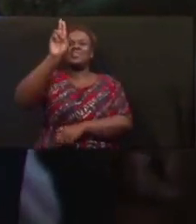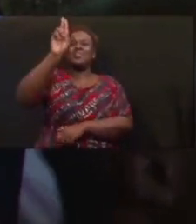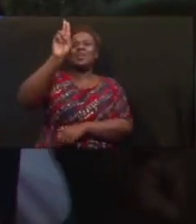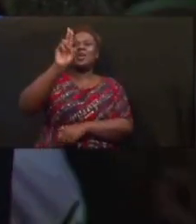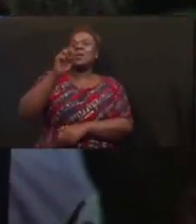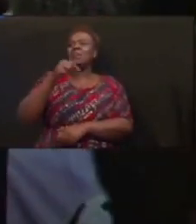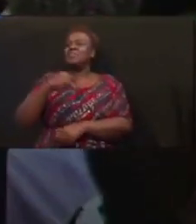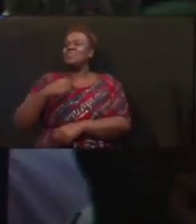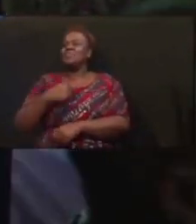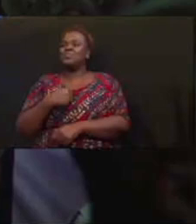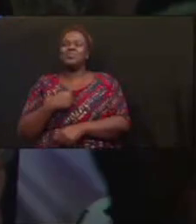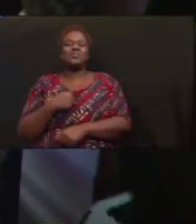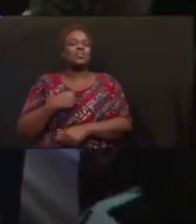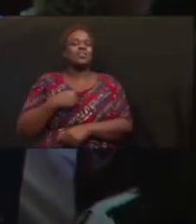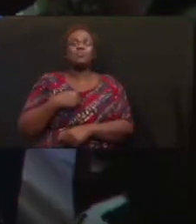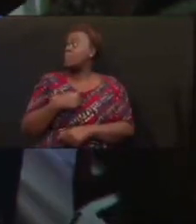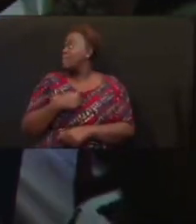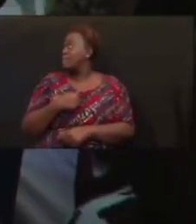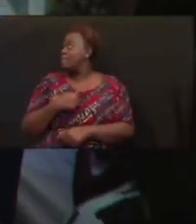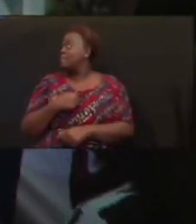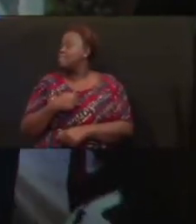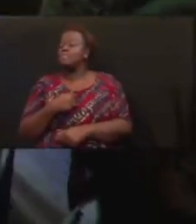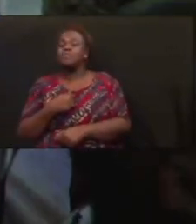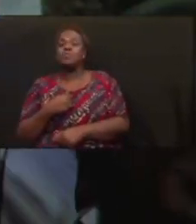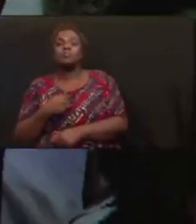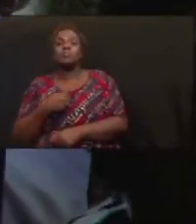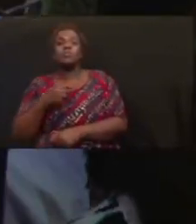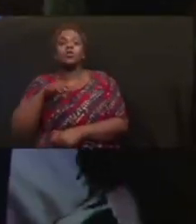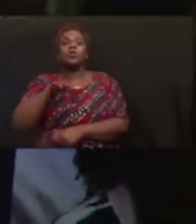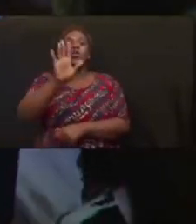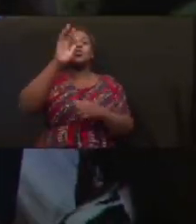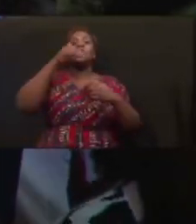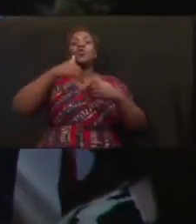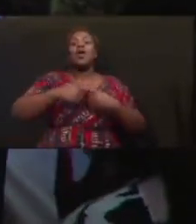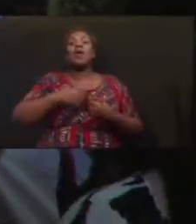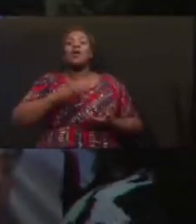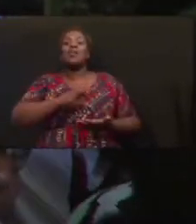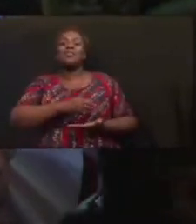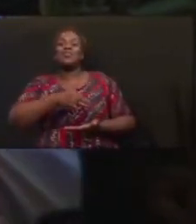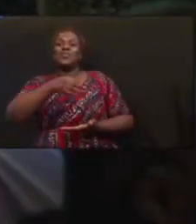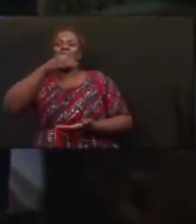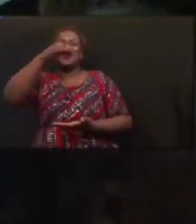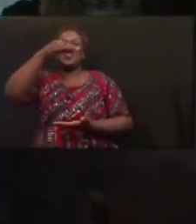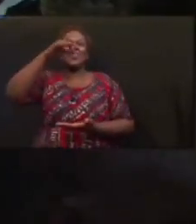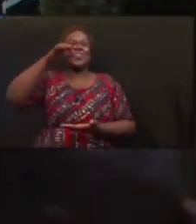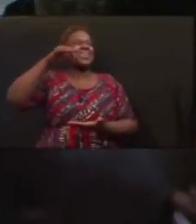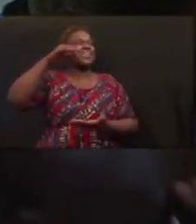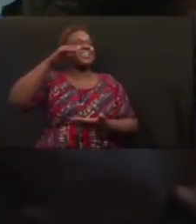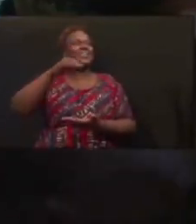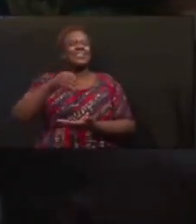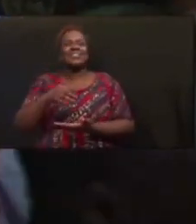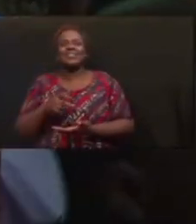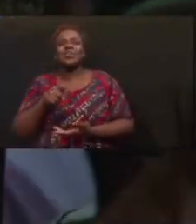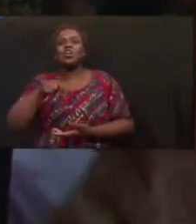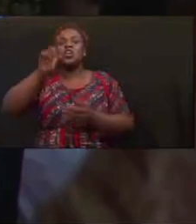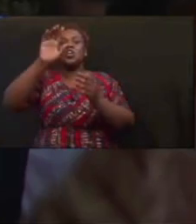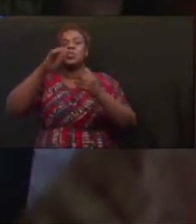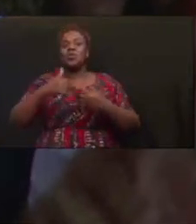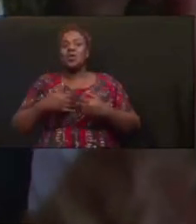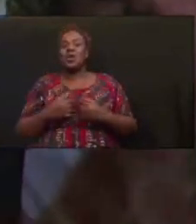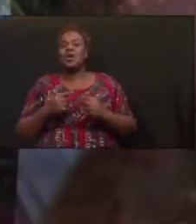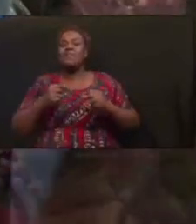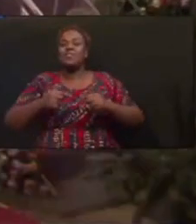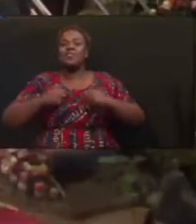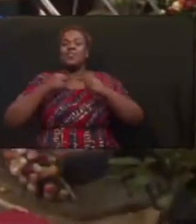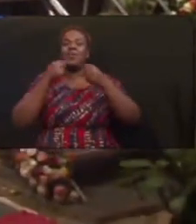say thank you. You get the glory, you get the praise,